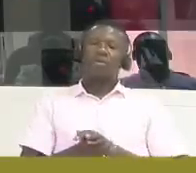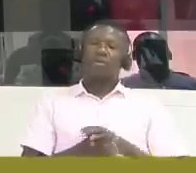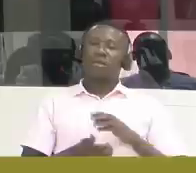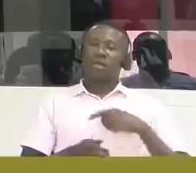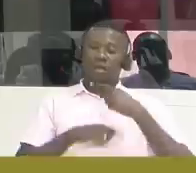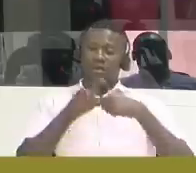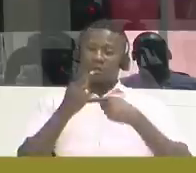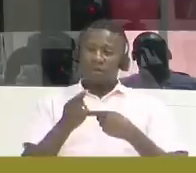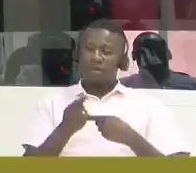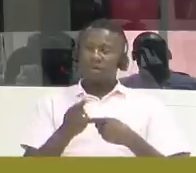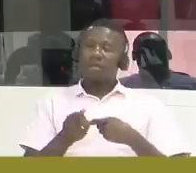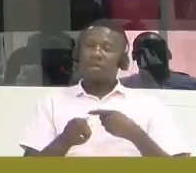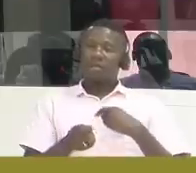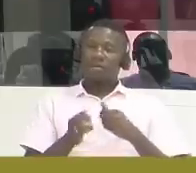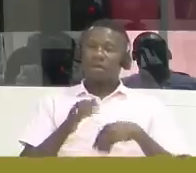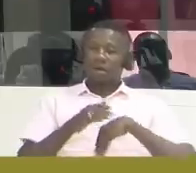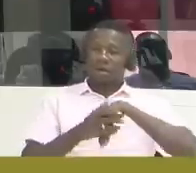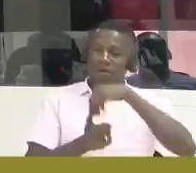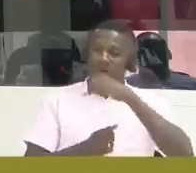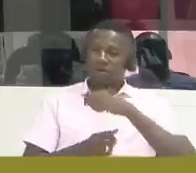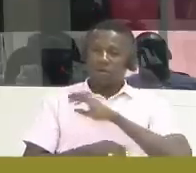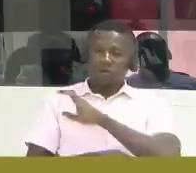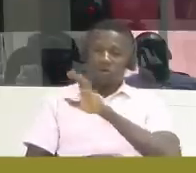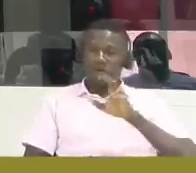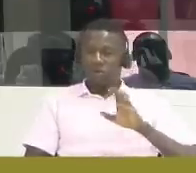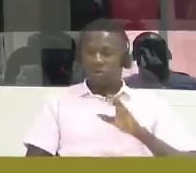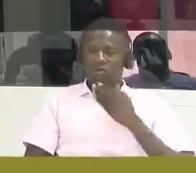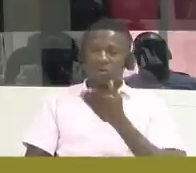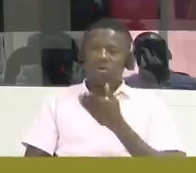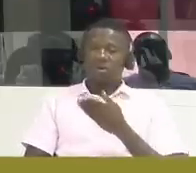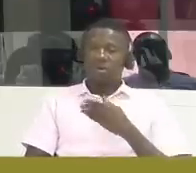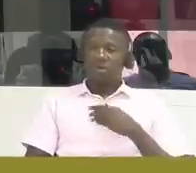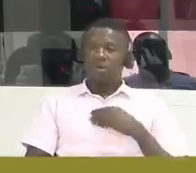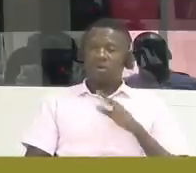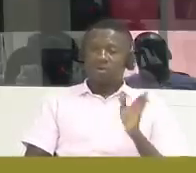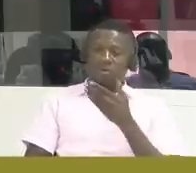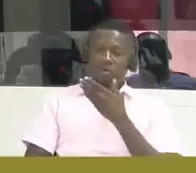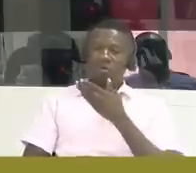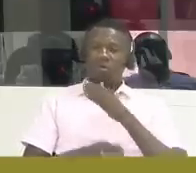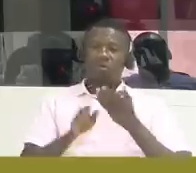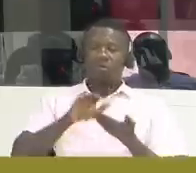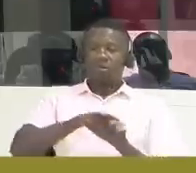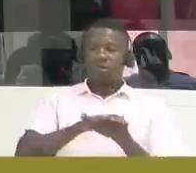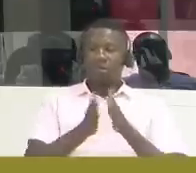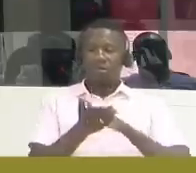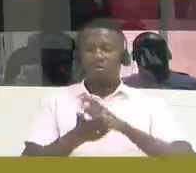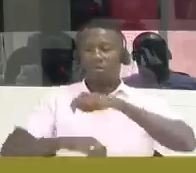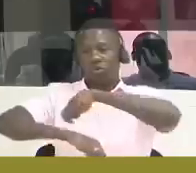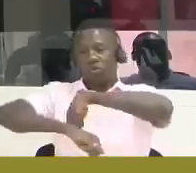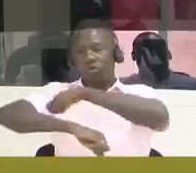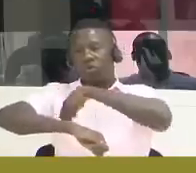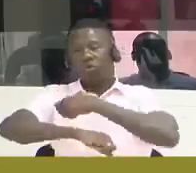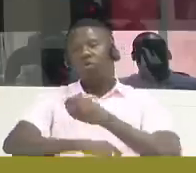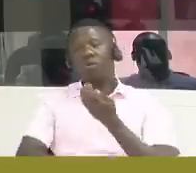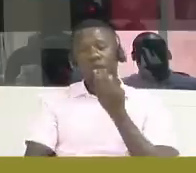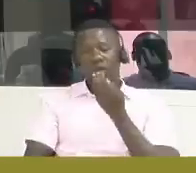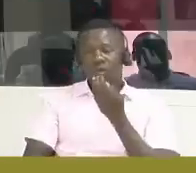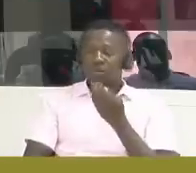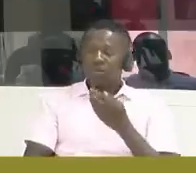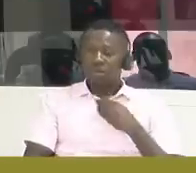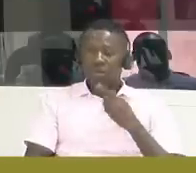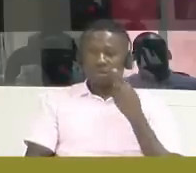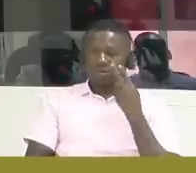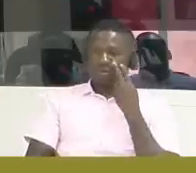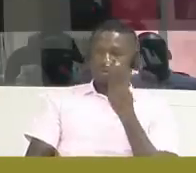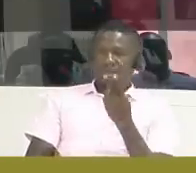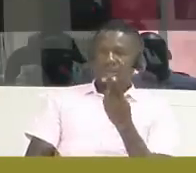Immediately I came out of our compound. I was going to the market to come and cook lunch. Then I saw a lady who